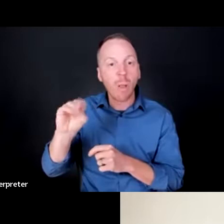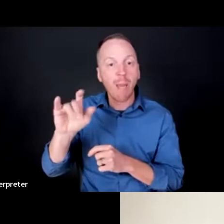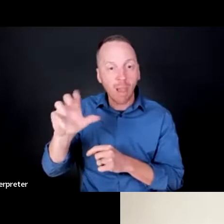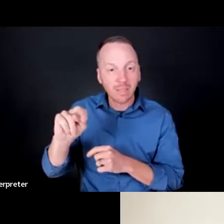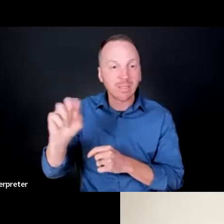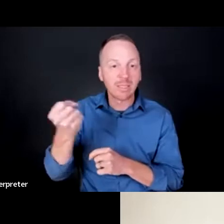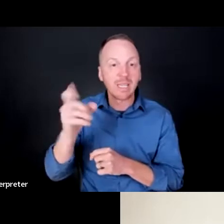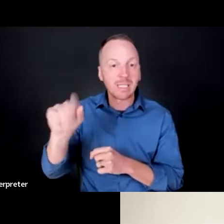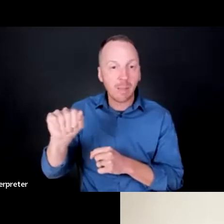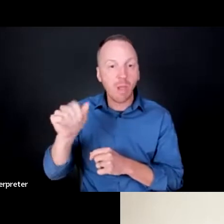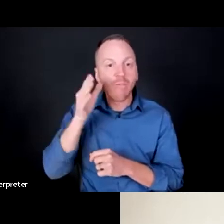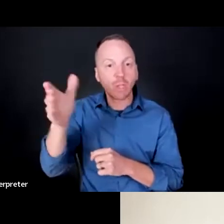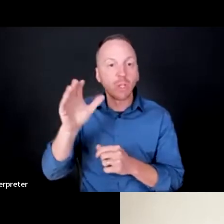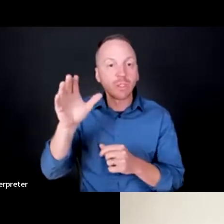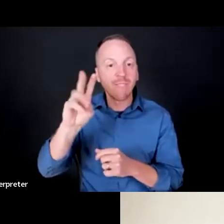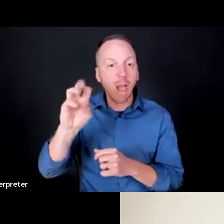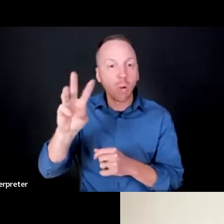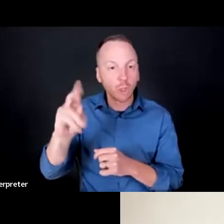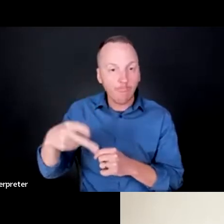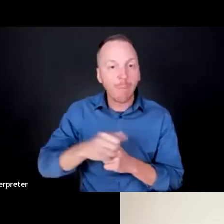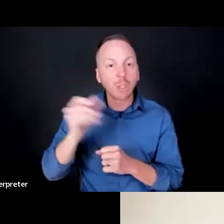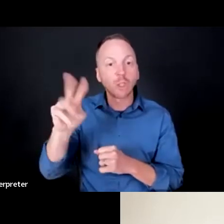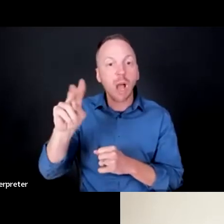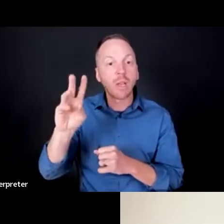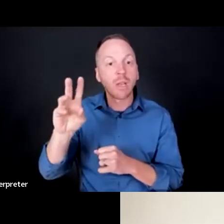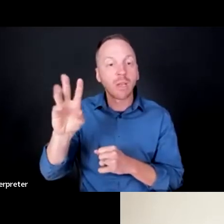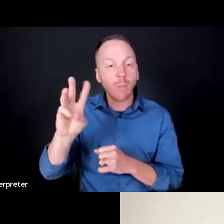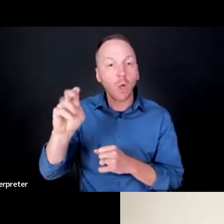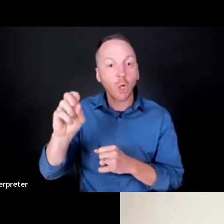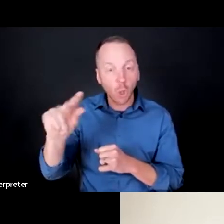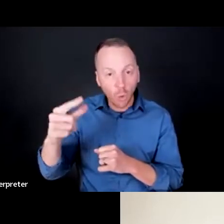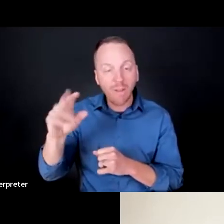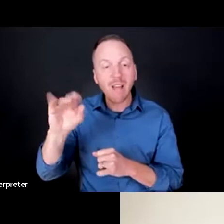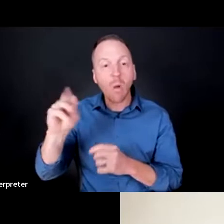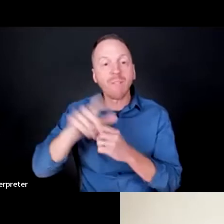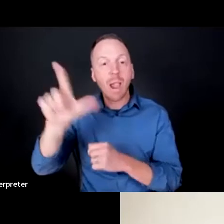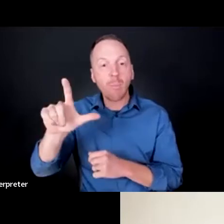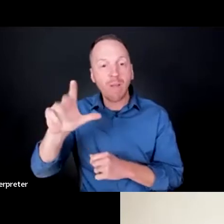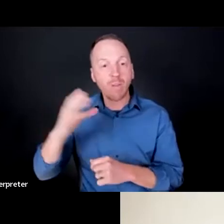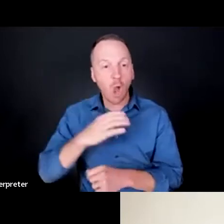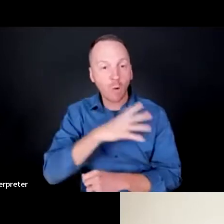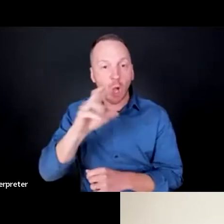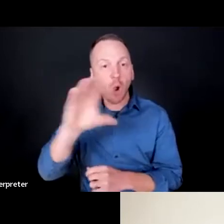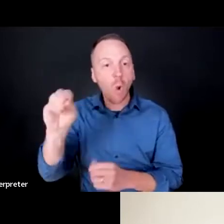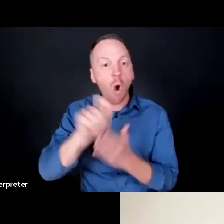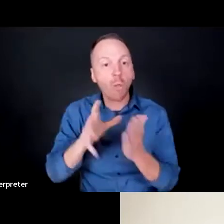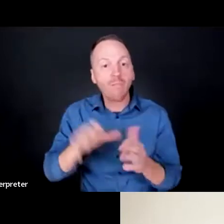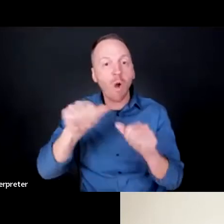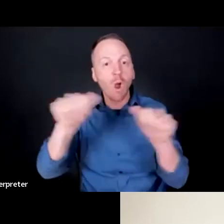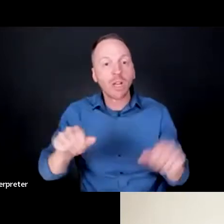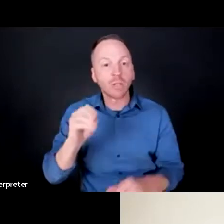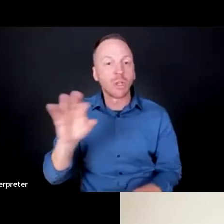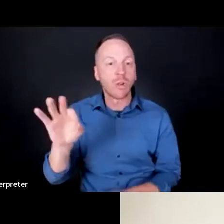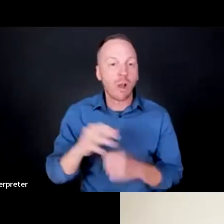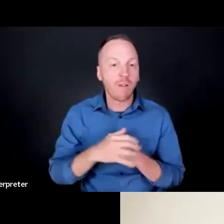Mellon's Disabilities Future Fellowship, a John W. Klug Fellow of the Library of Congress, and co-author of The Architecture